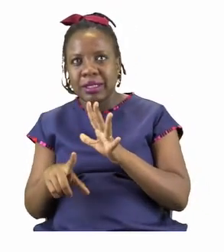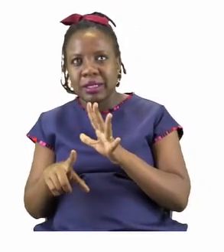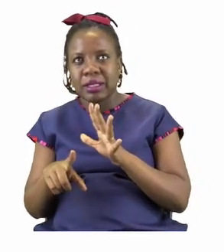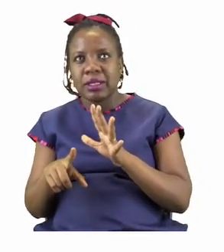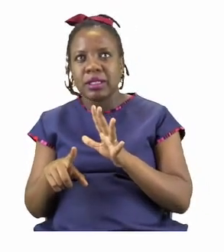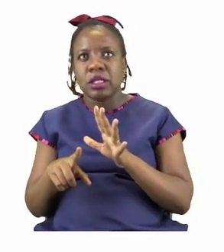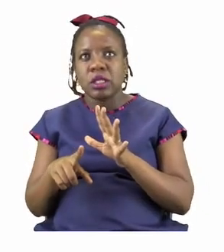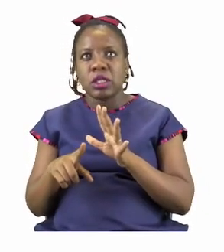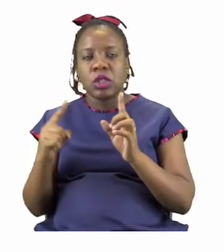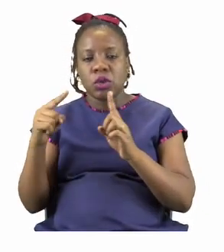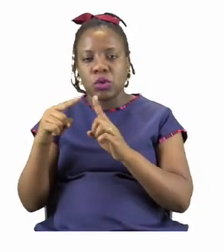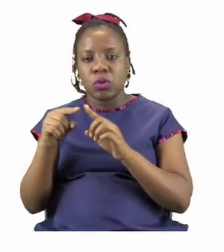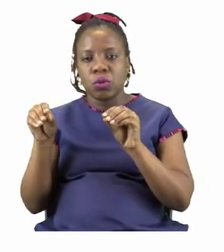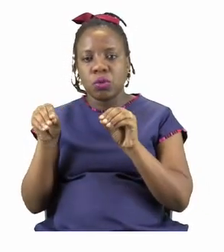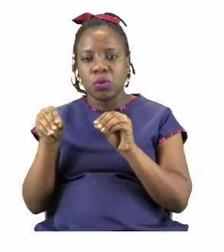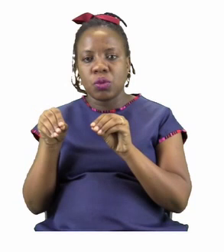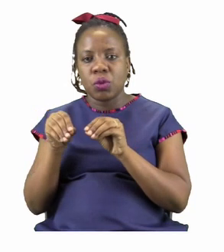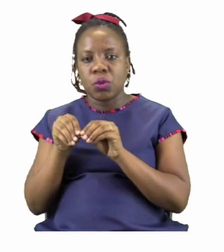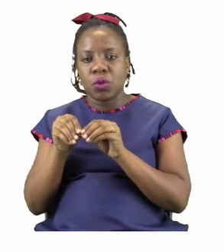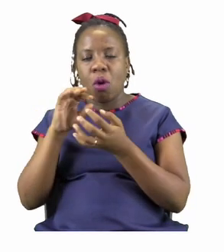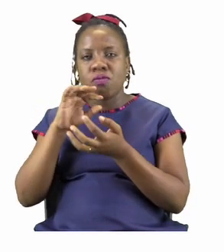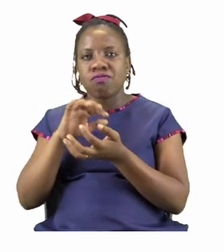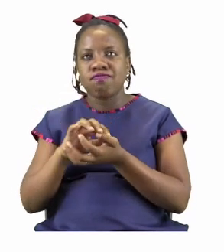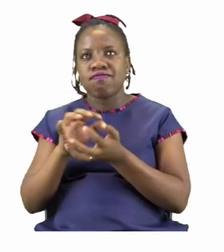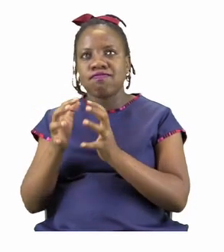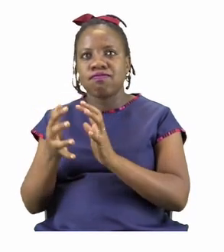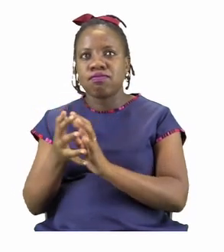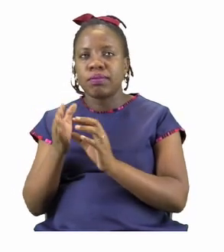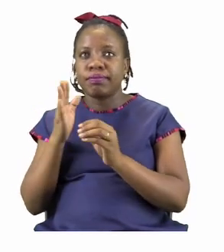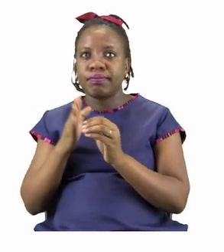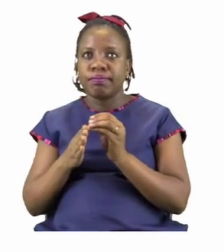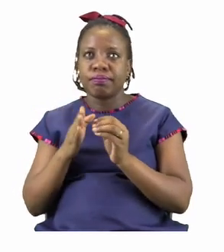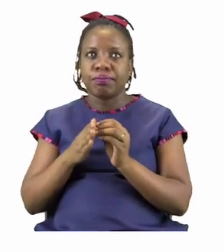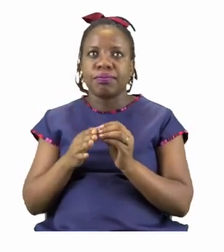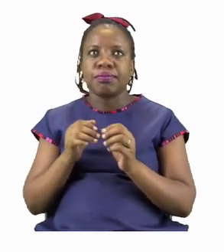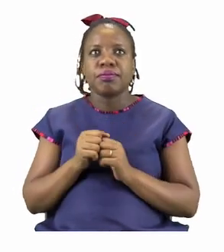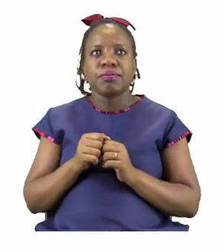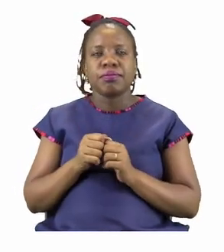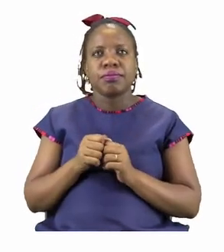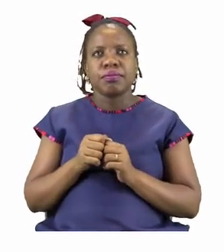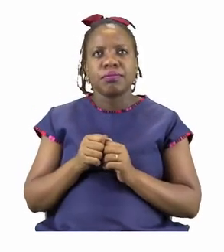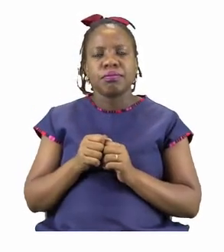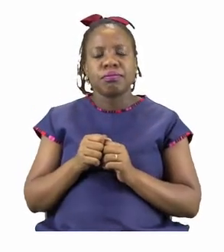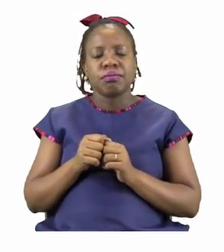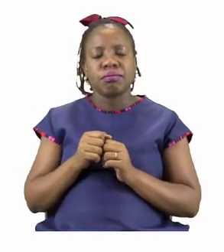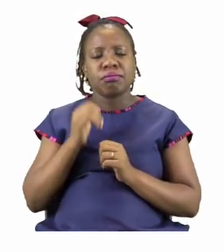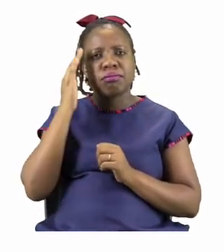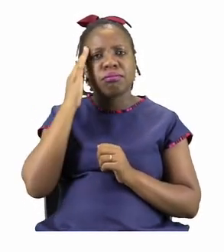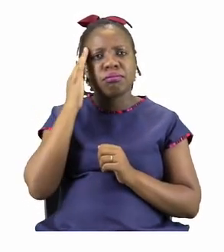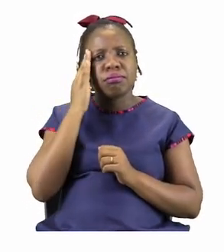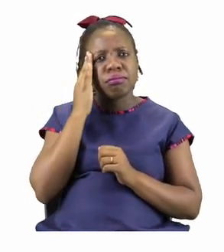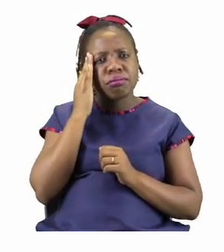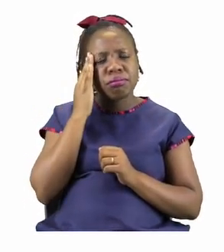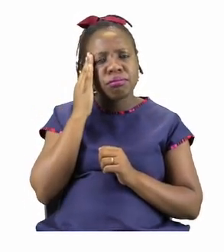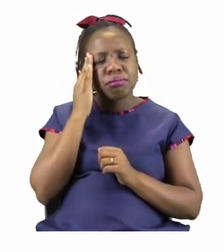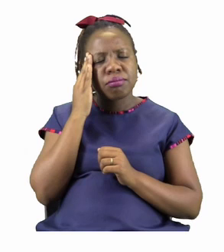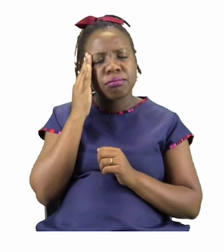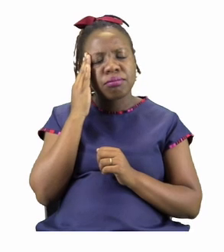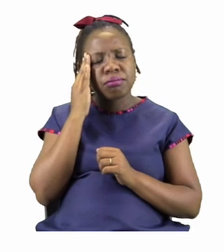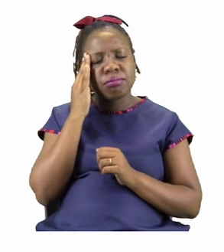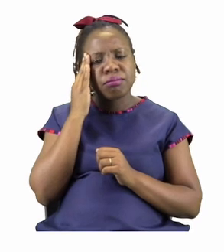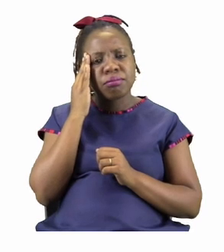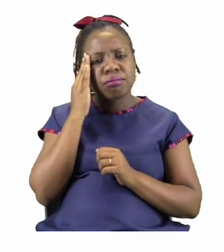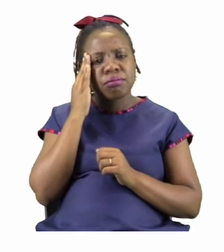to make the dough. Now do we know how many eggs we need to make the dough?